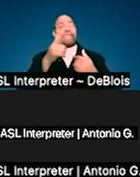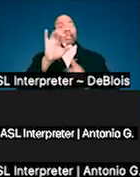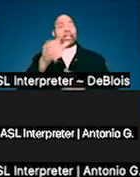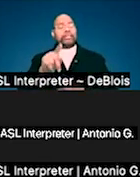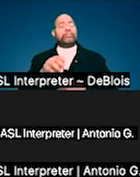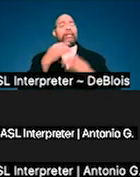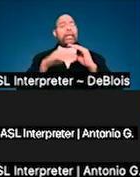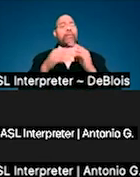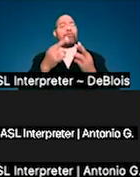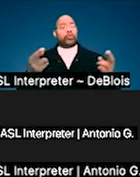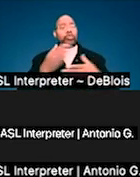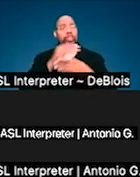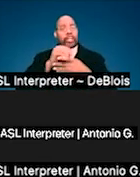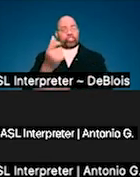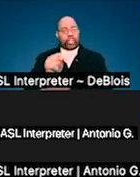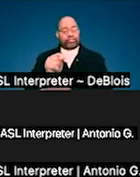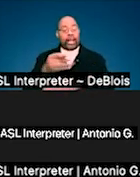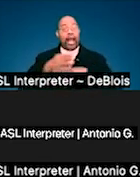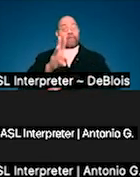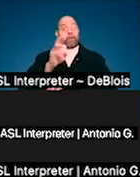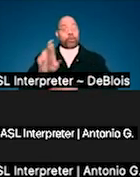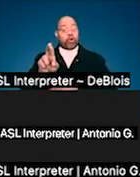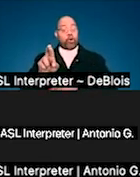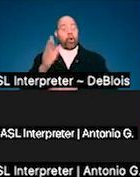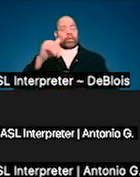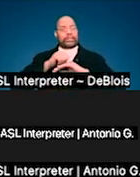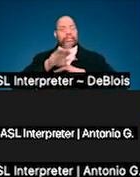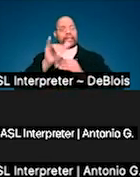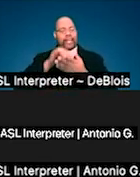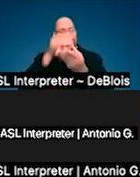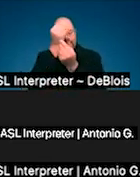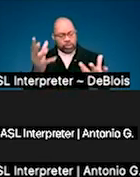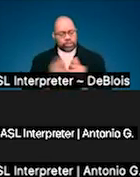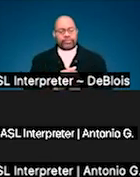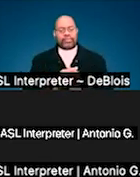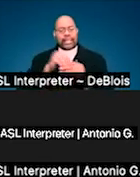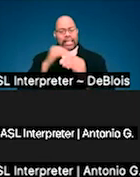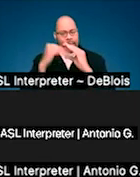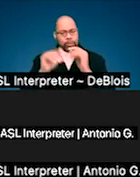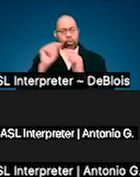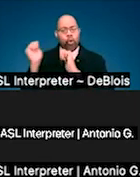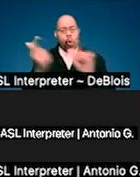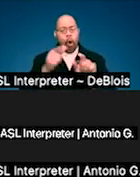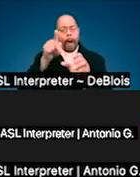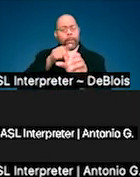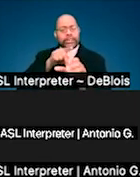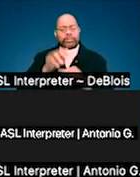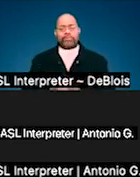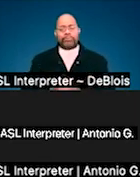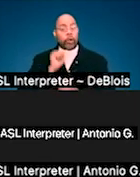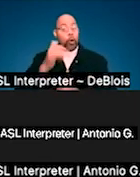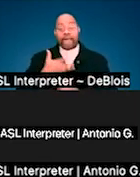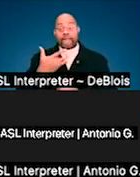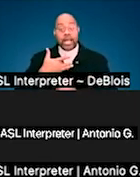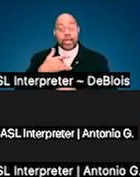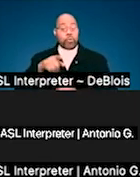resources shared in the chat. After the webinar, we will send out that information in an email to all participants. So don't feel like you